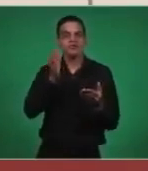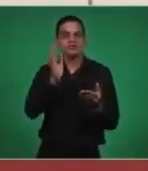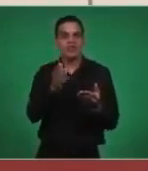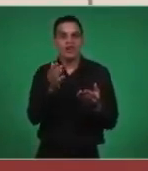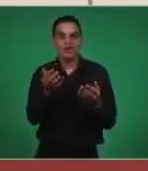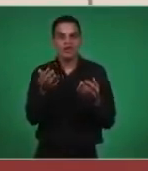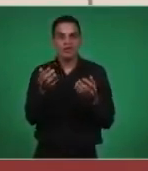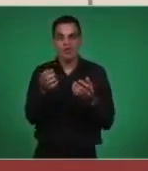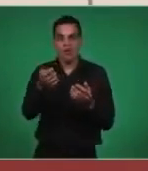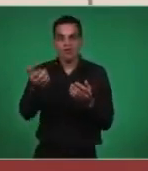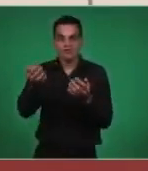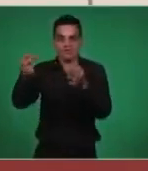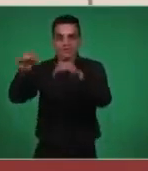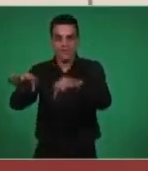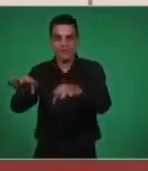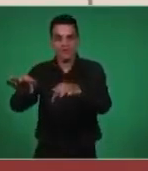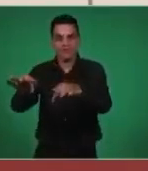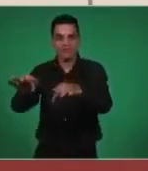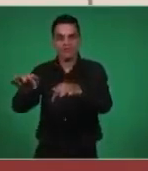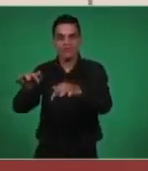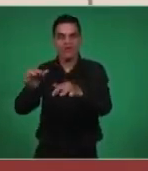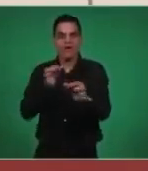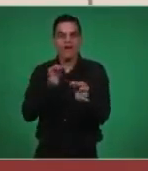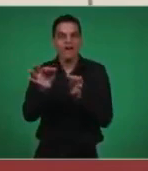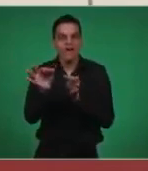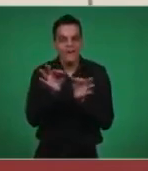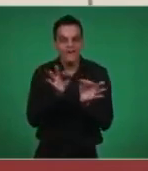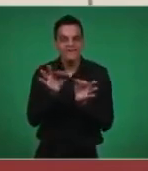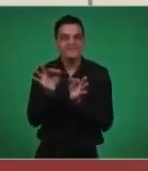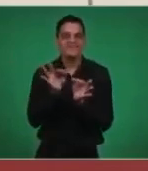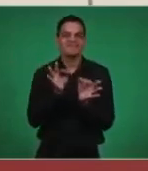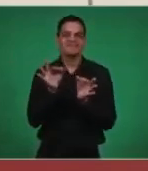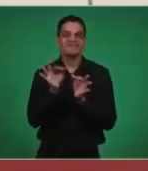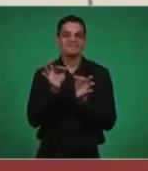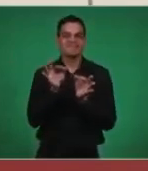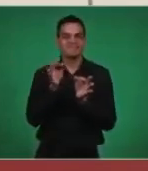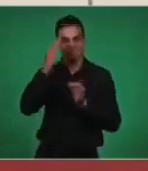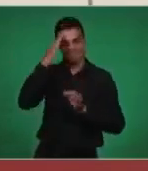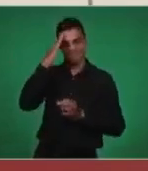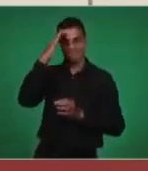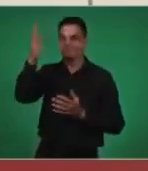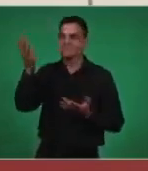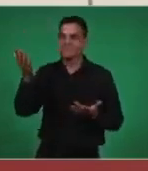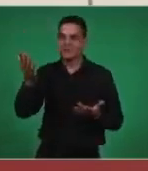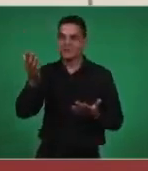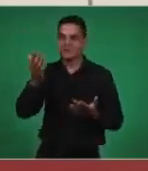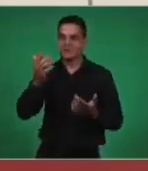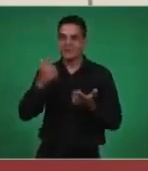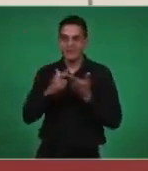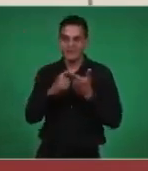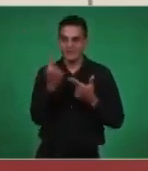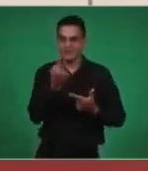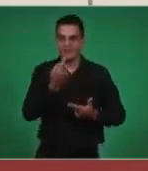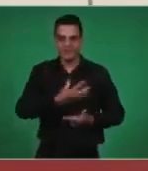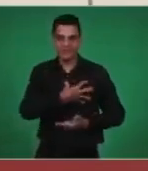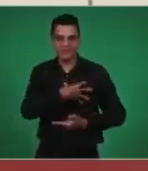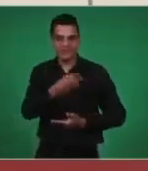Now she's coming to the end to reach her final objective. This organization is the advantage for our children.